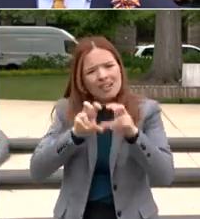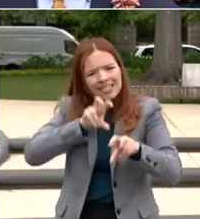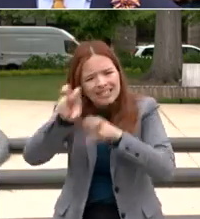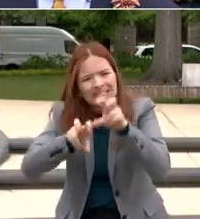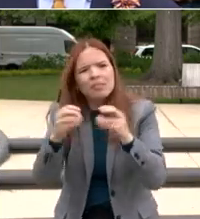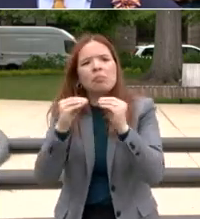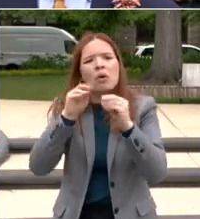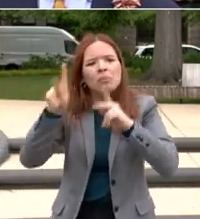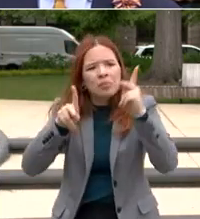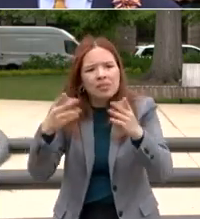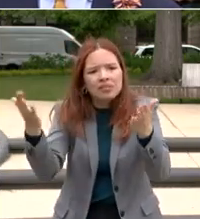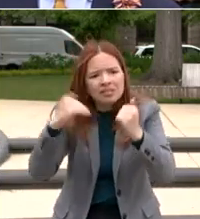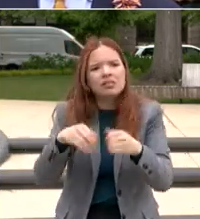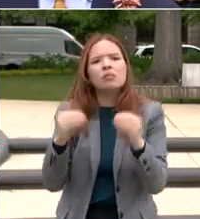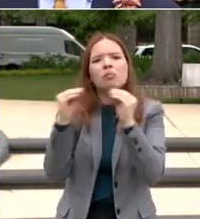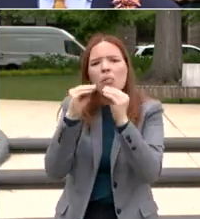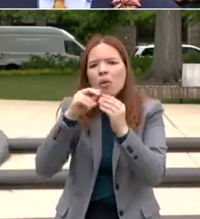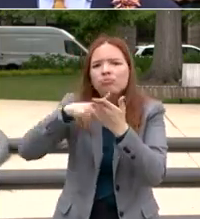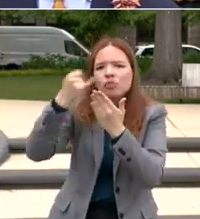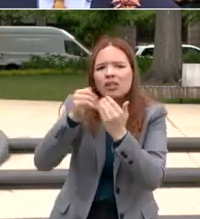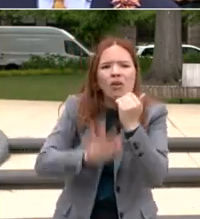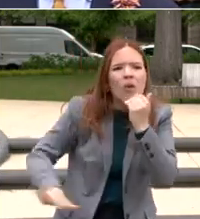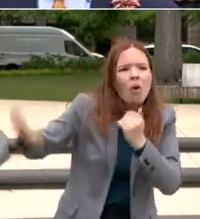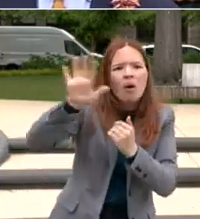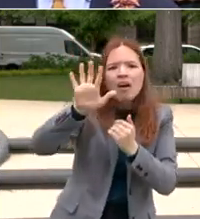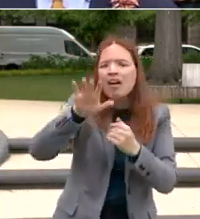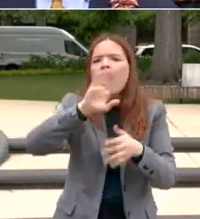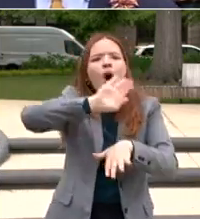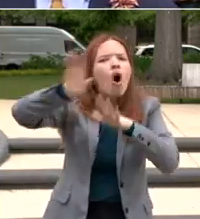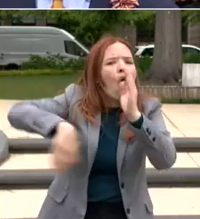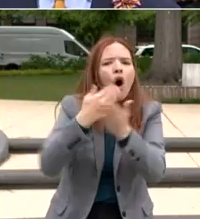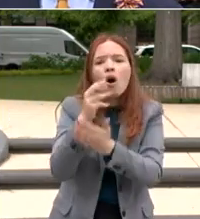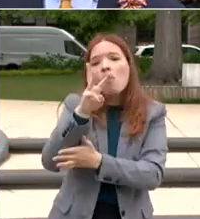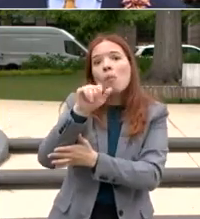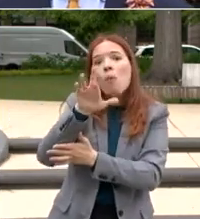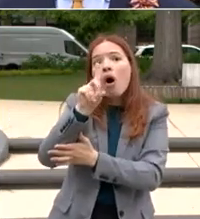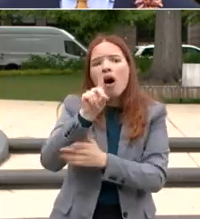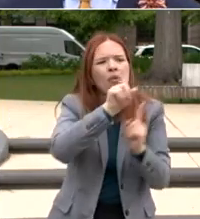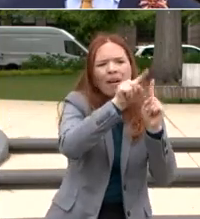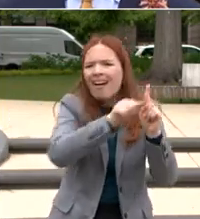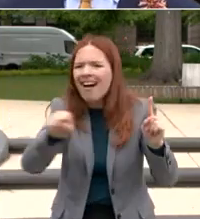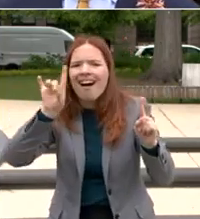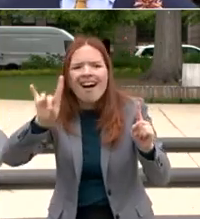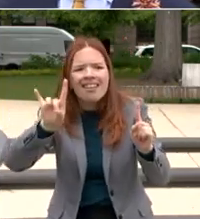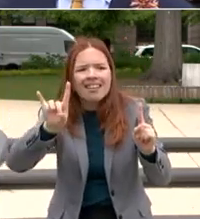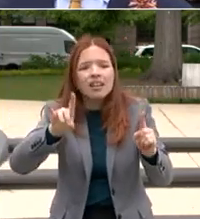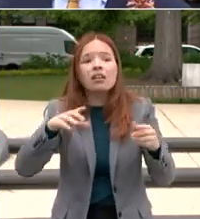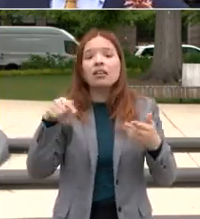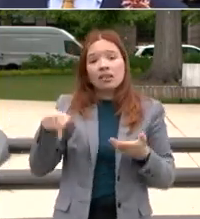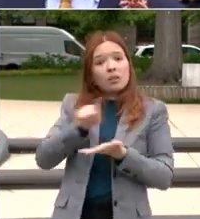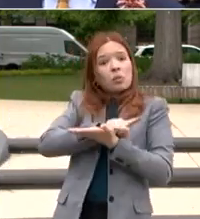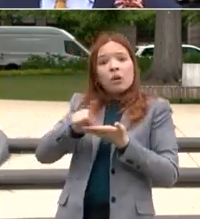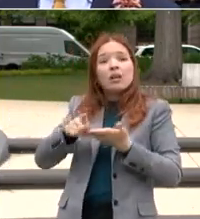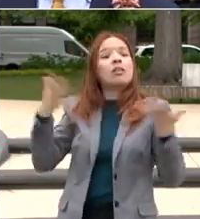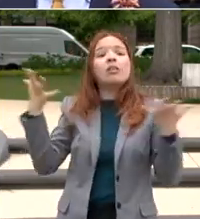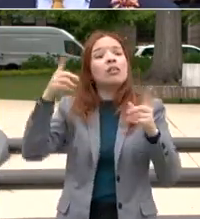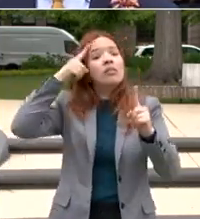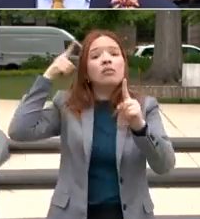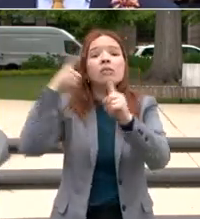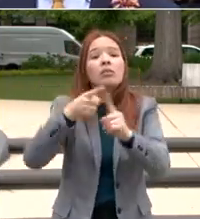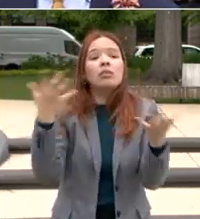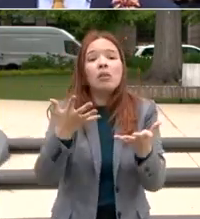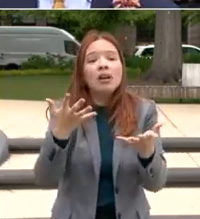programs across all 8 wards. It's Small Business Week right here in Washington,